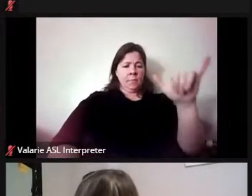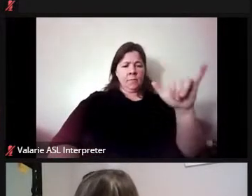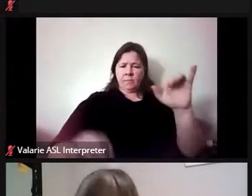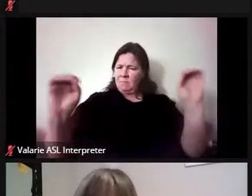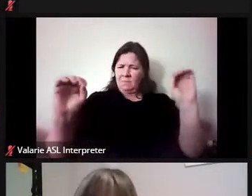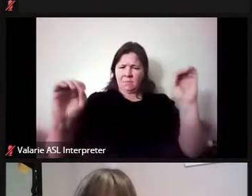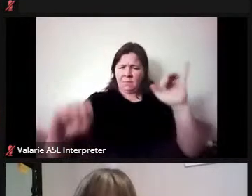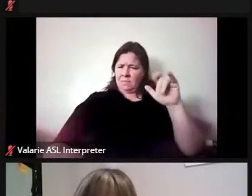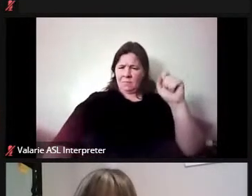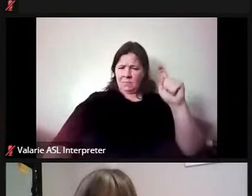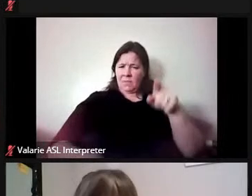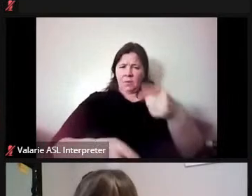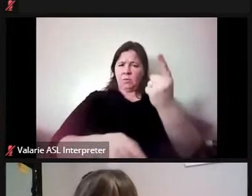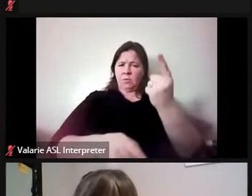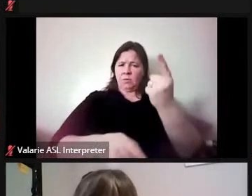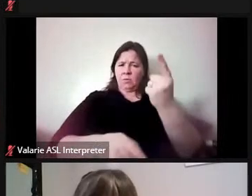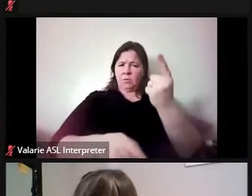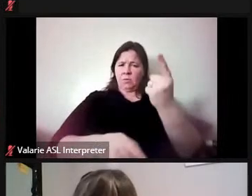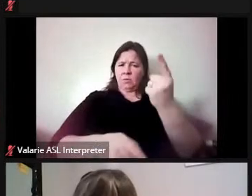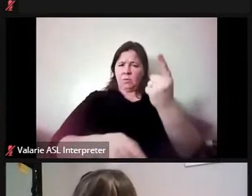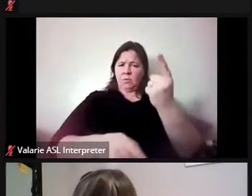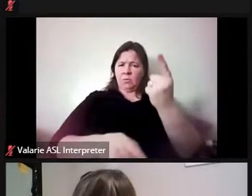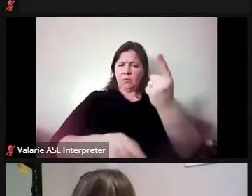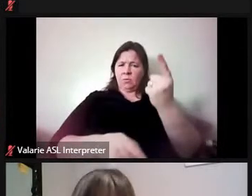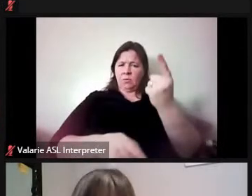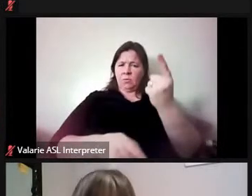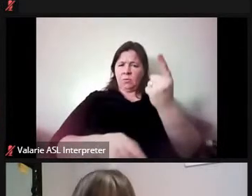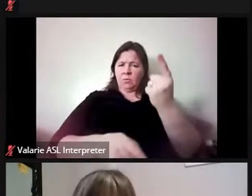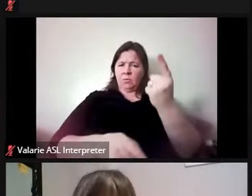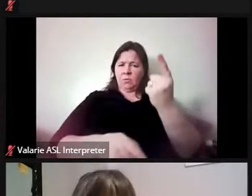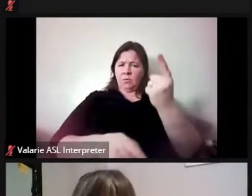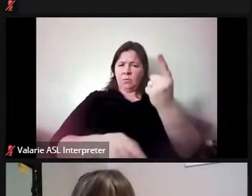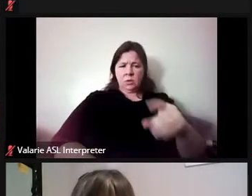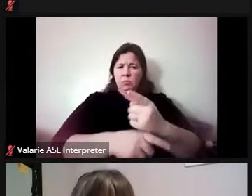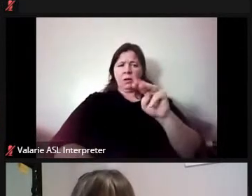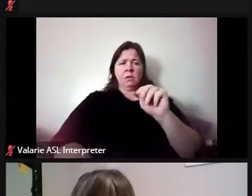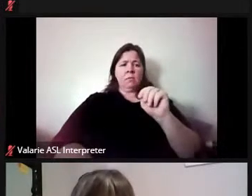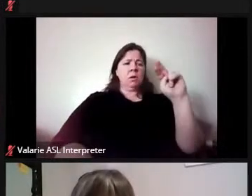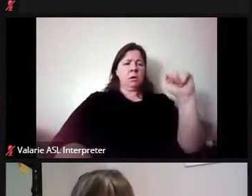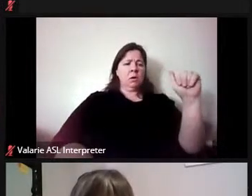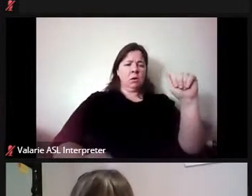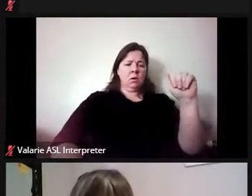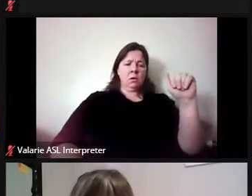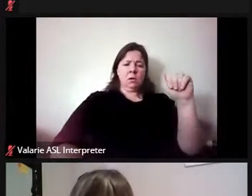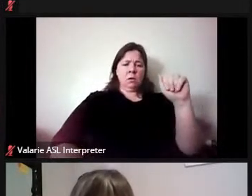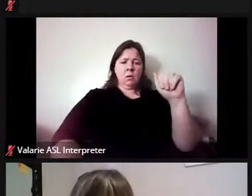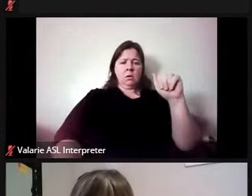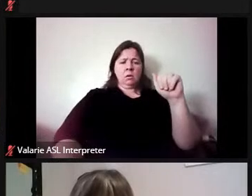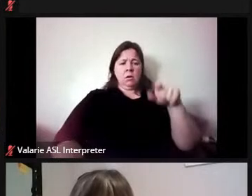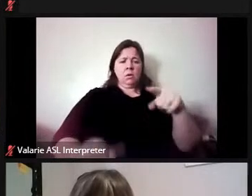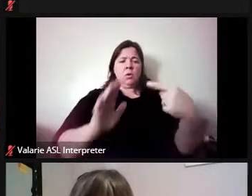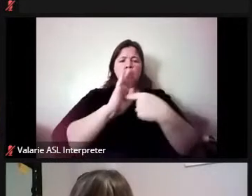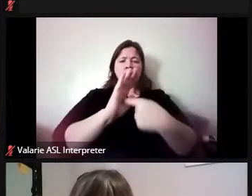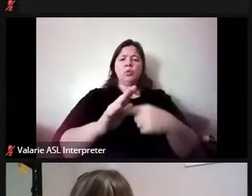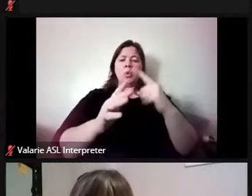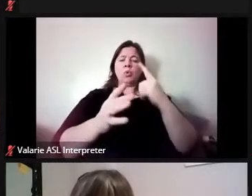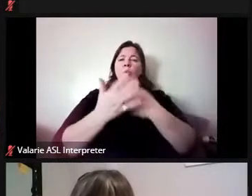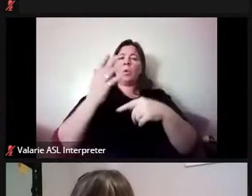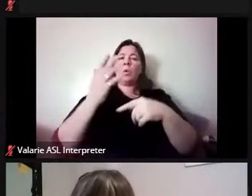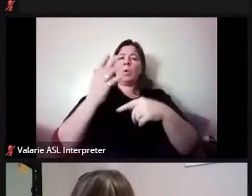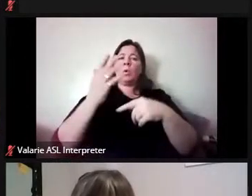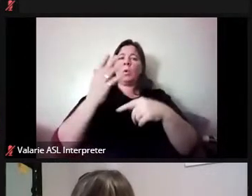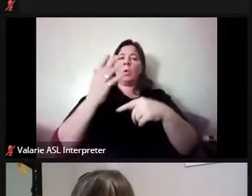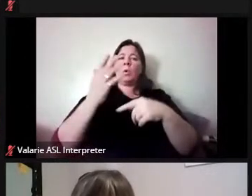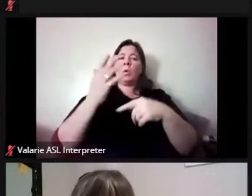yet. You were 100% right. It's just, he's showing what's rolling out in the next few days. He's going to pick like